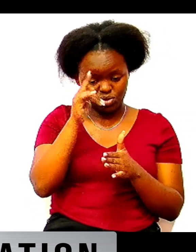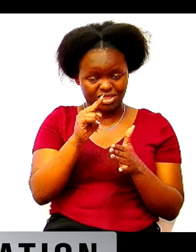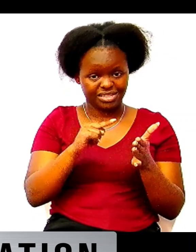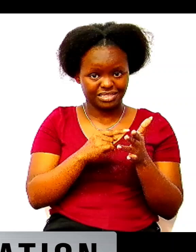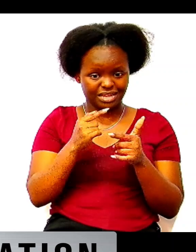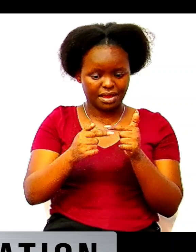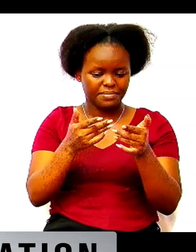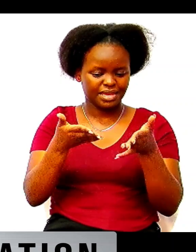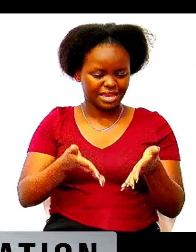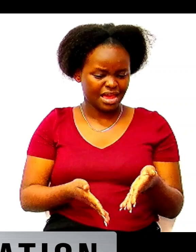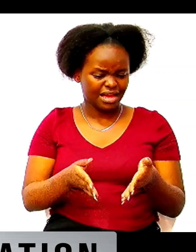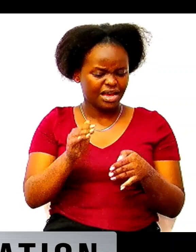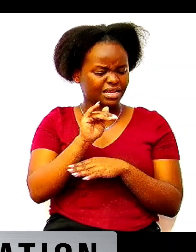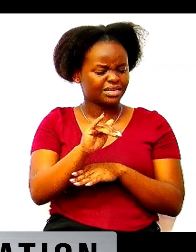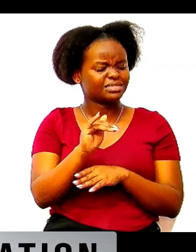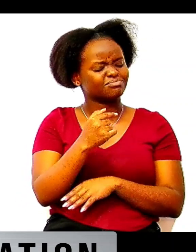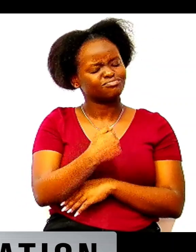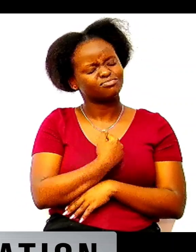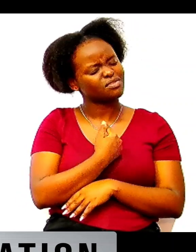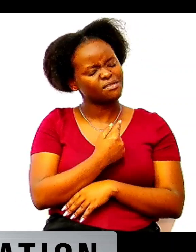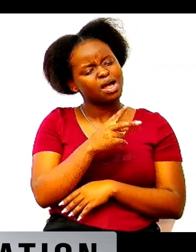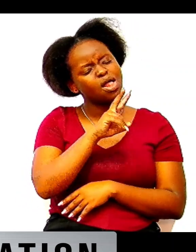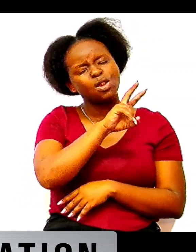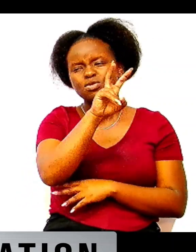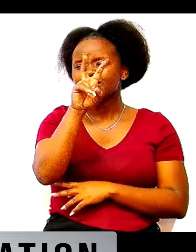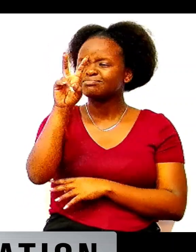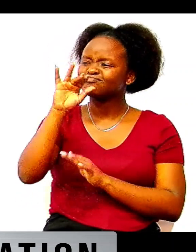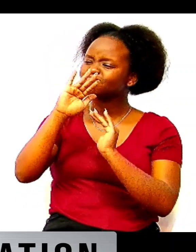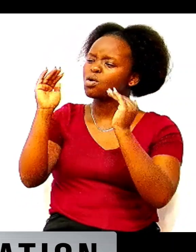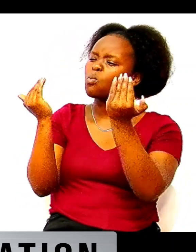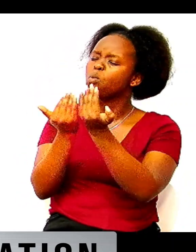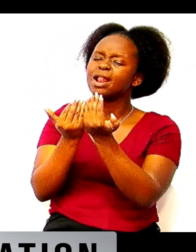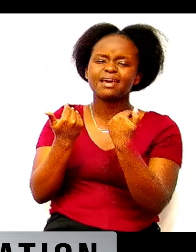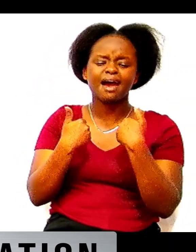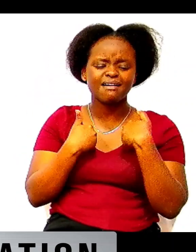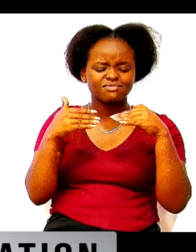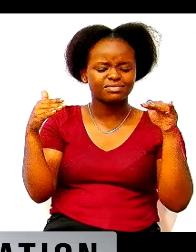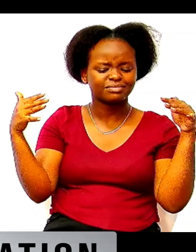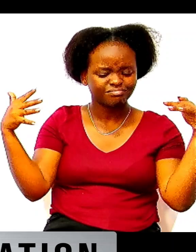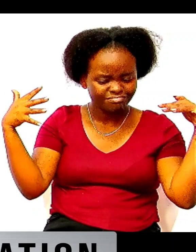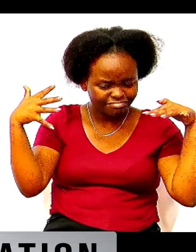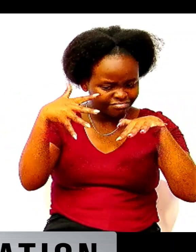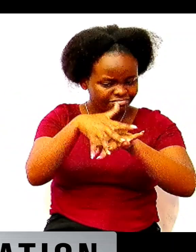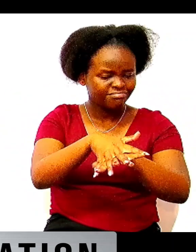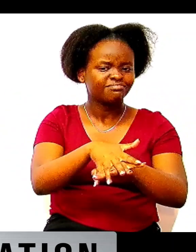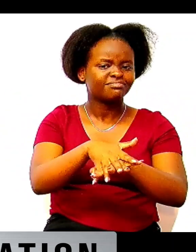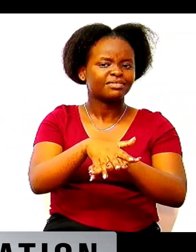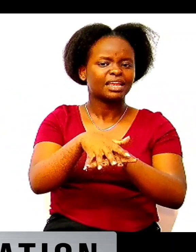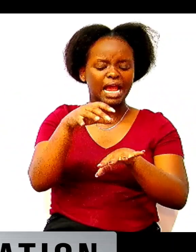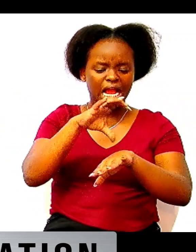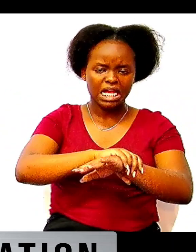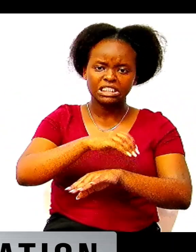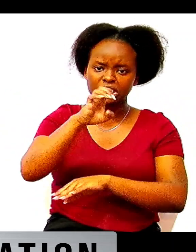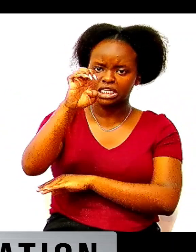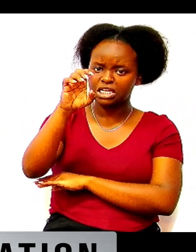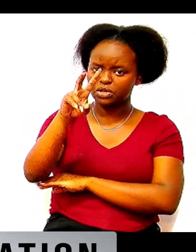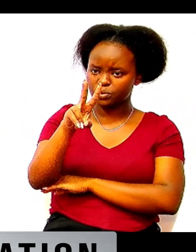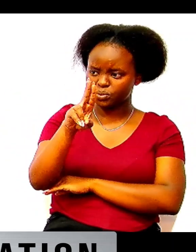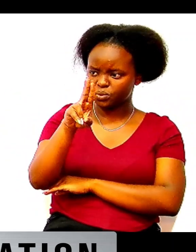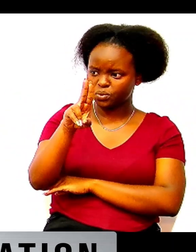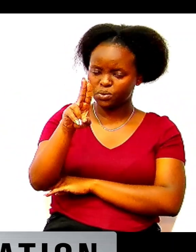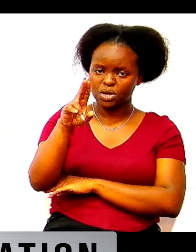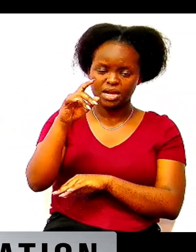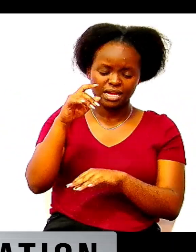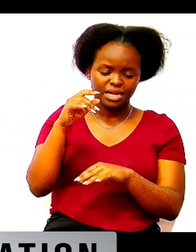I was asking myself. You look at the rest of the world, there is integration. You find the EU. Jonah, you grew up when there was